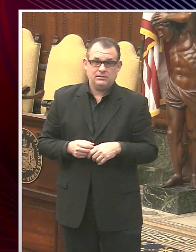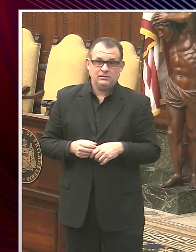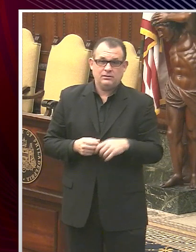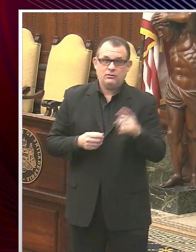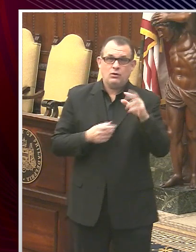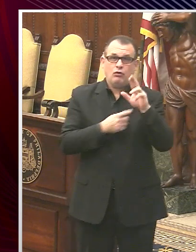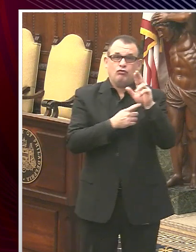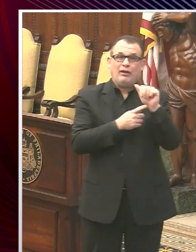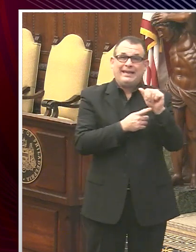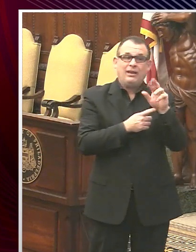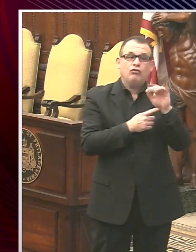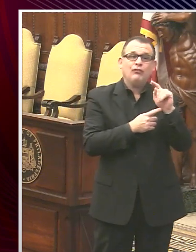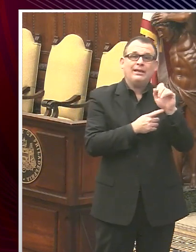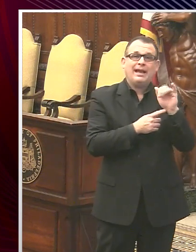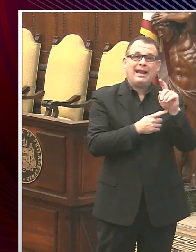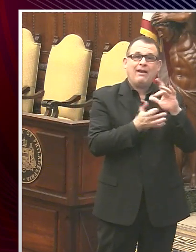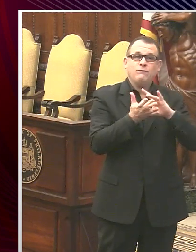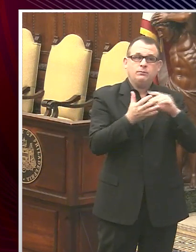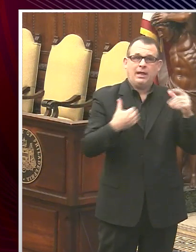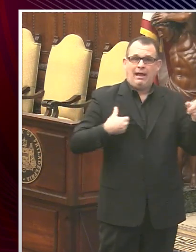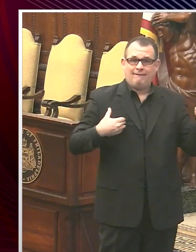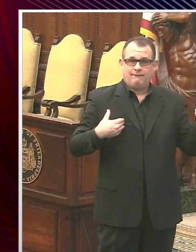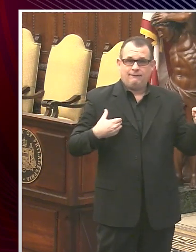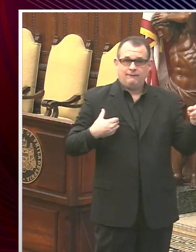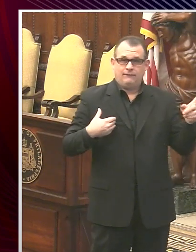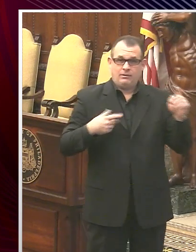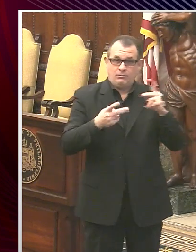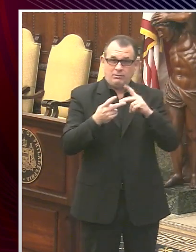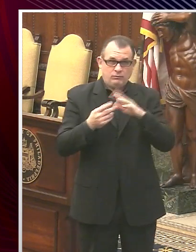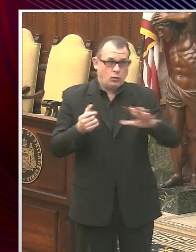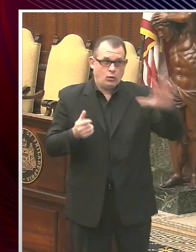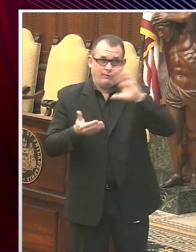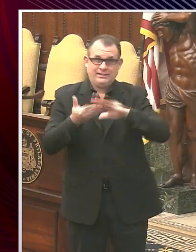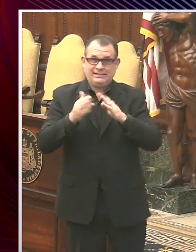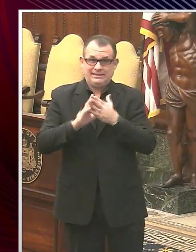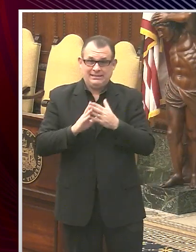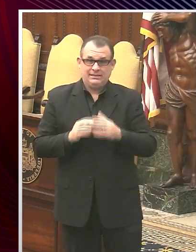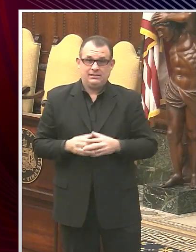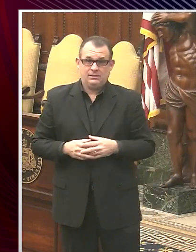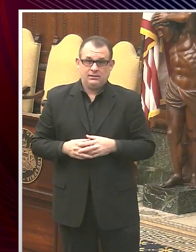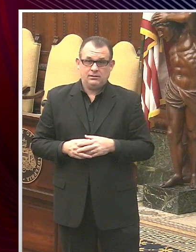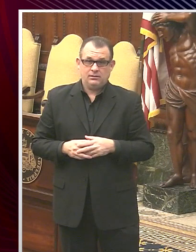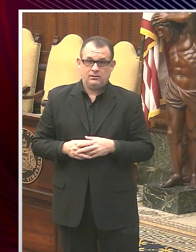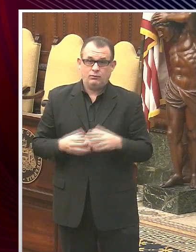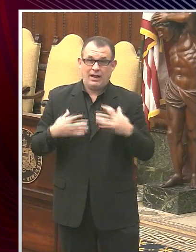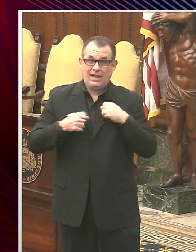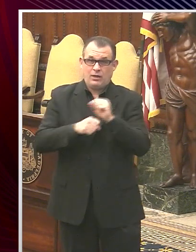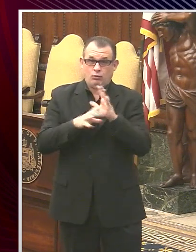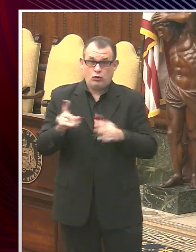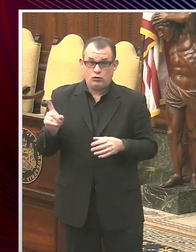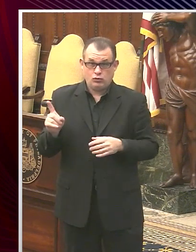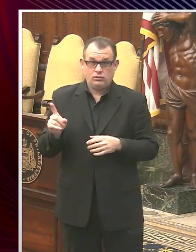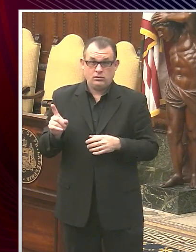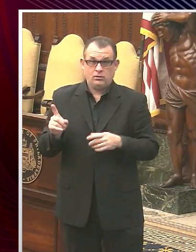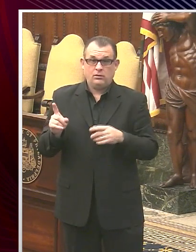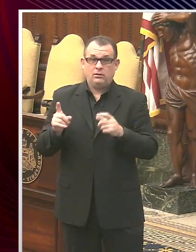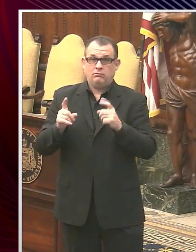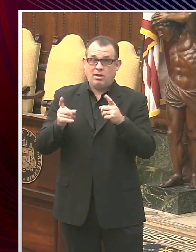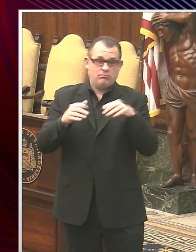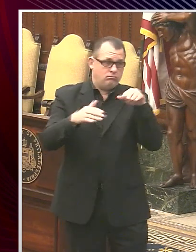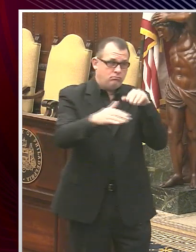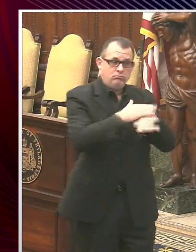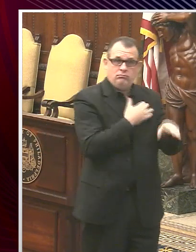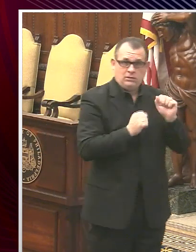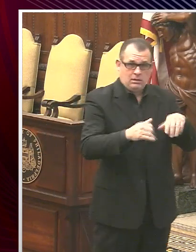vaccination at their sites. There are 26 sites across the city where these healthcare workers can be vaccinated. Now, here's something that's very important I want to make